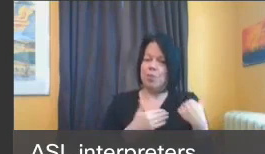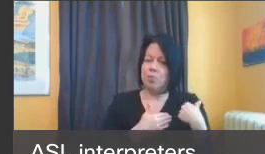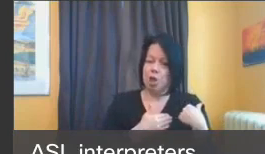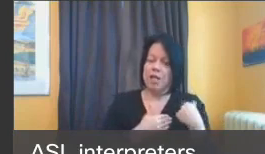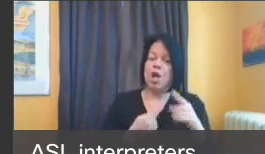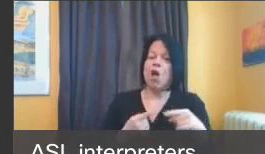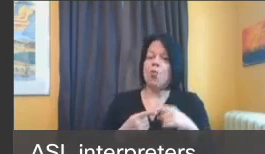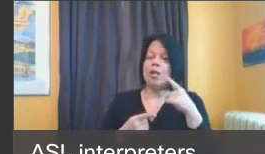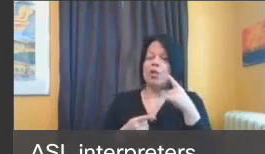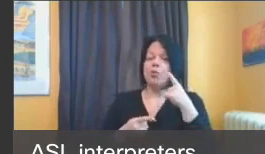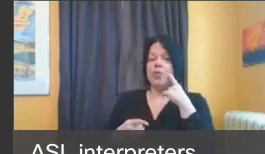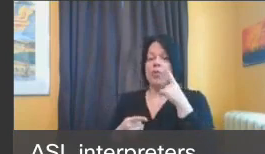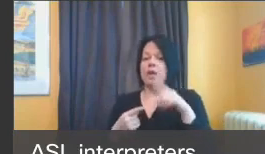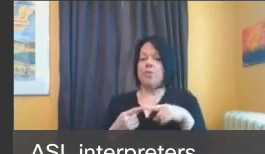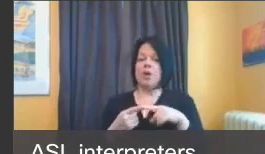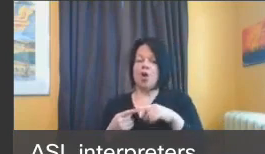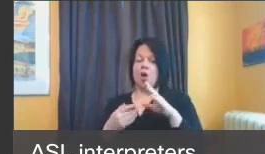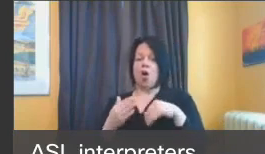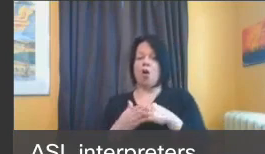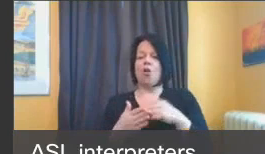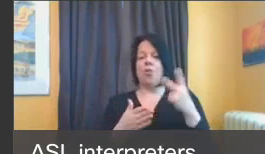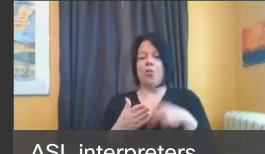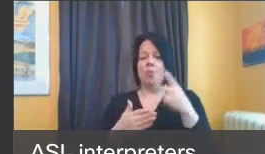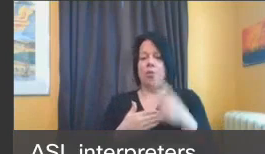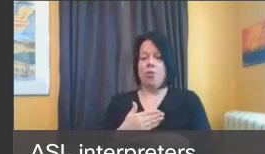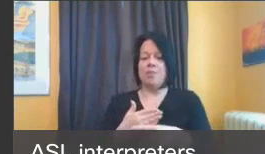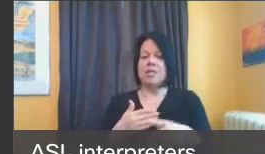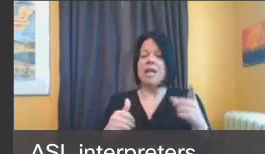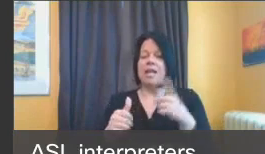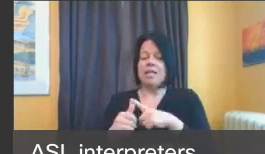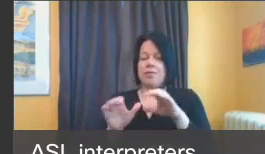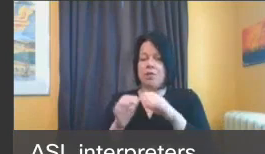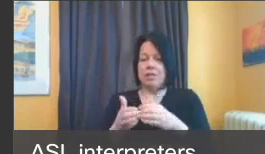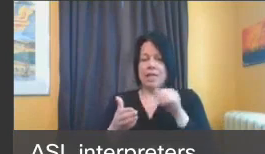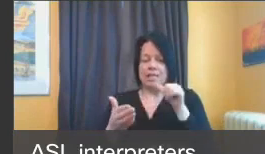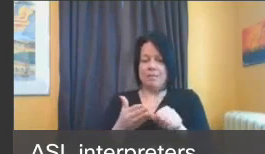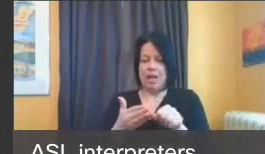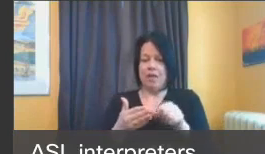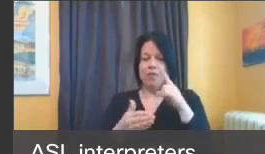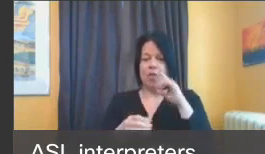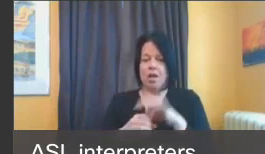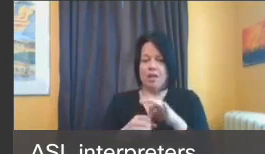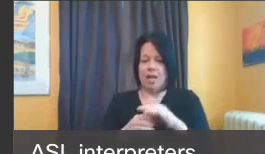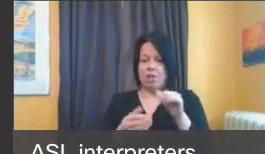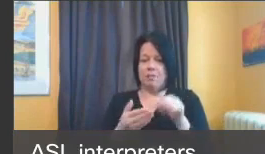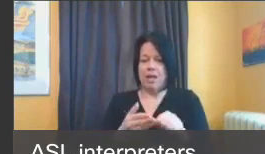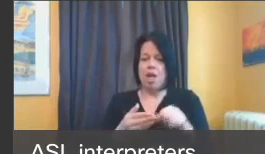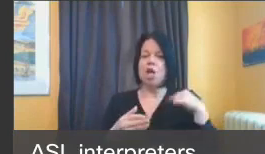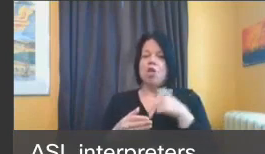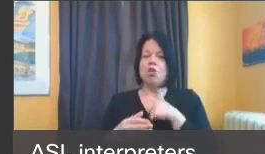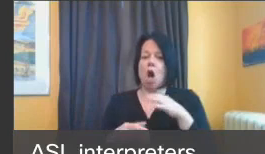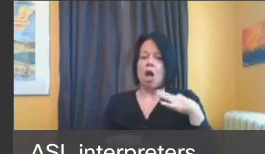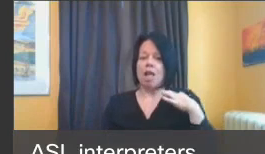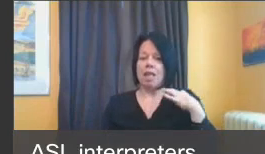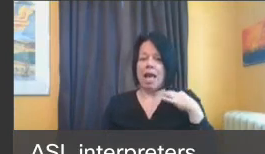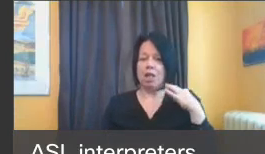the fact that we do our list maintenance program, which says basically we have first class mail that's election mail. So our election mail, if